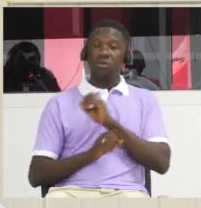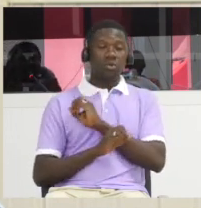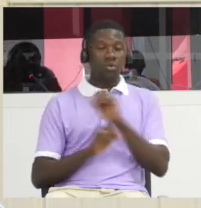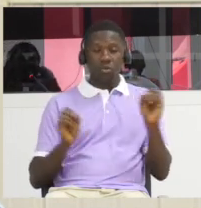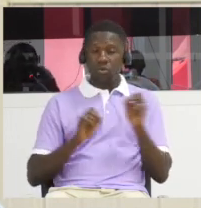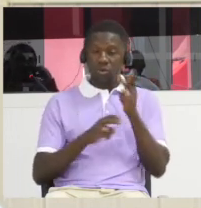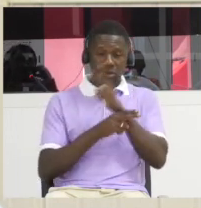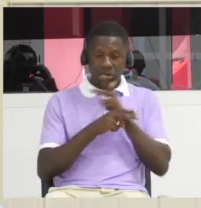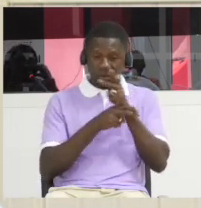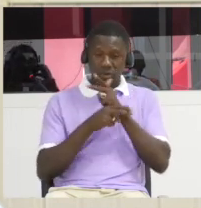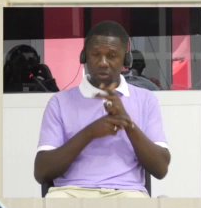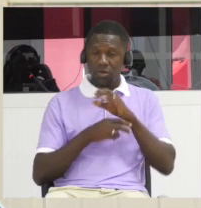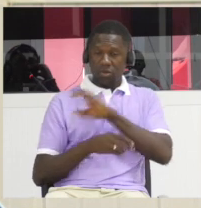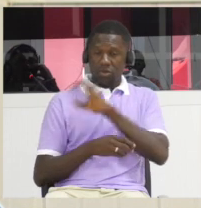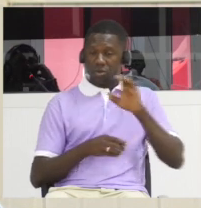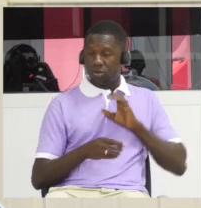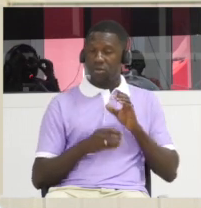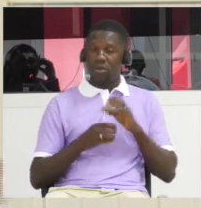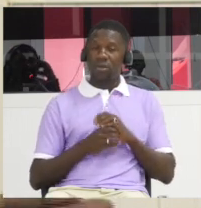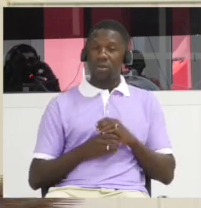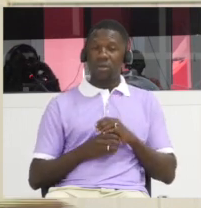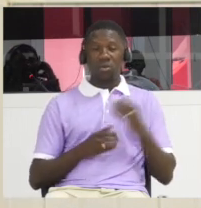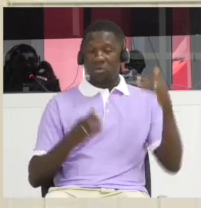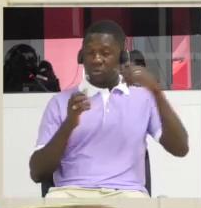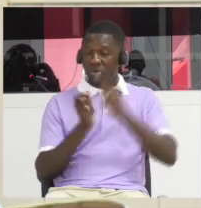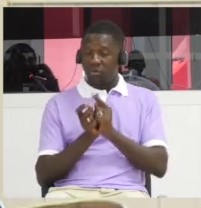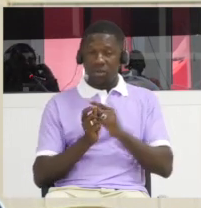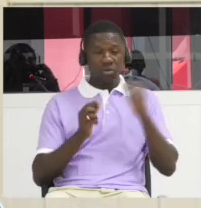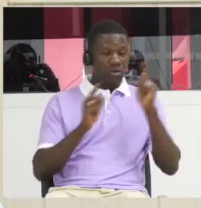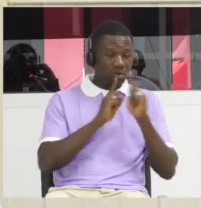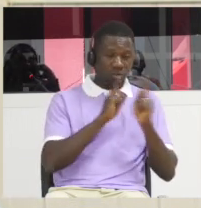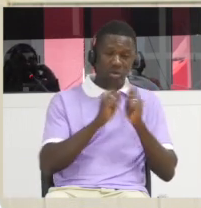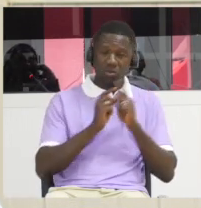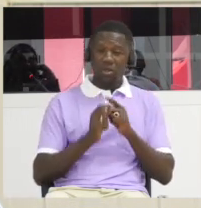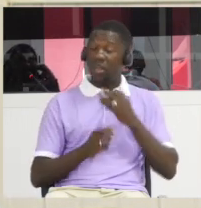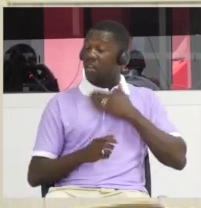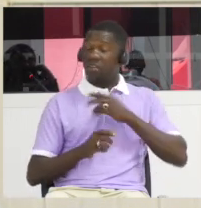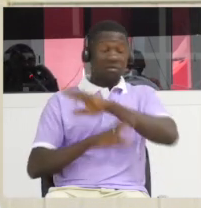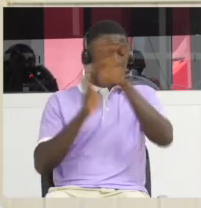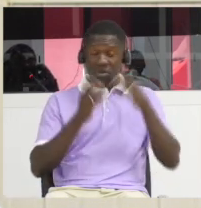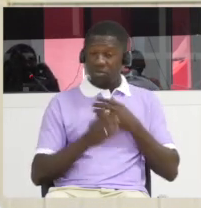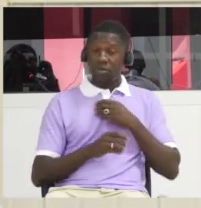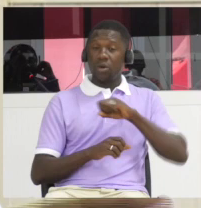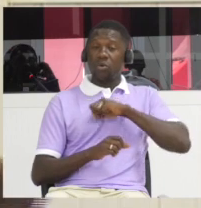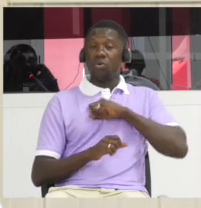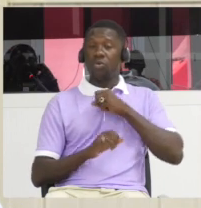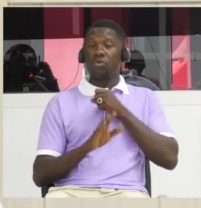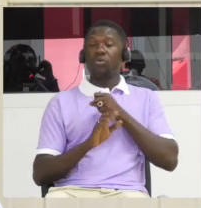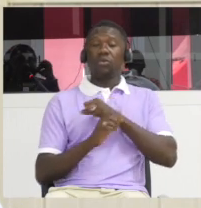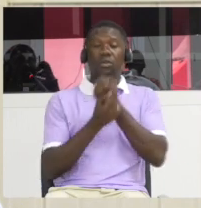convened to discuss. Everybody was for themselves, really. Safety.